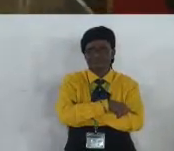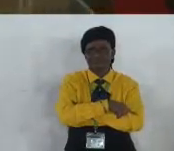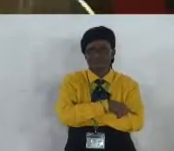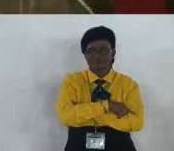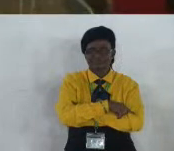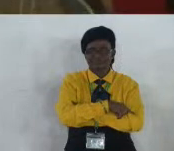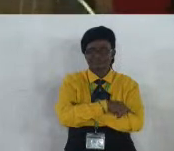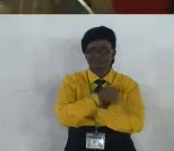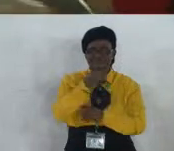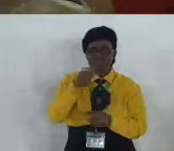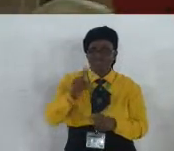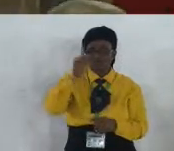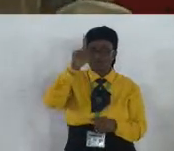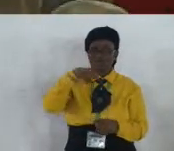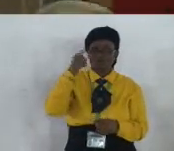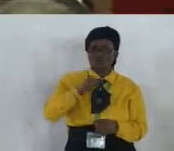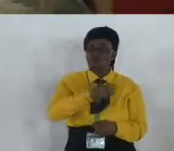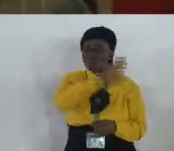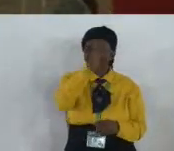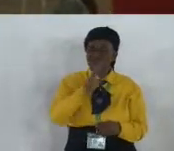The one who never grows old.